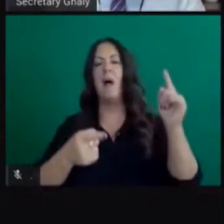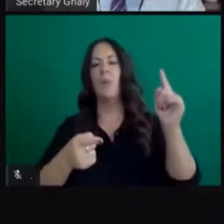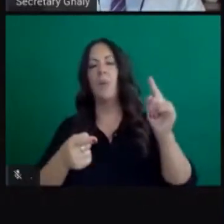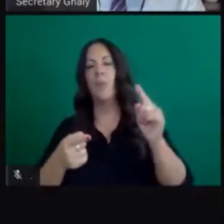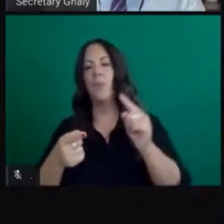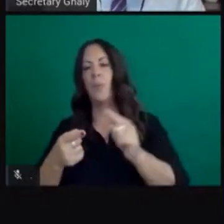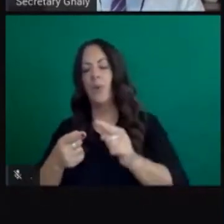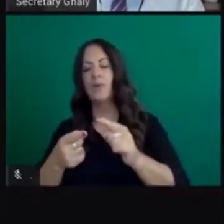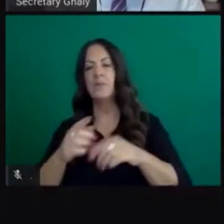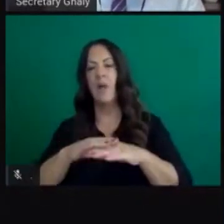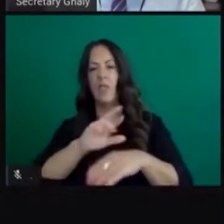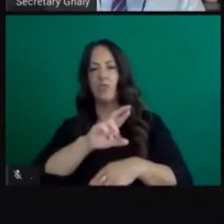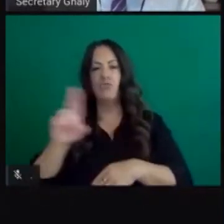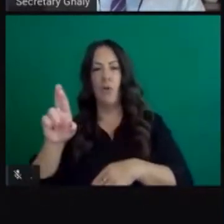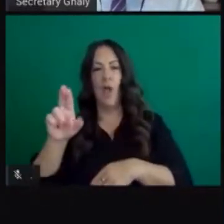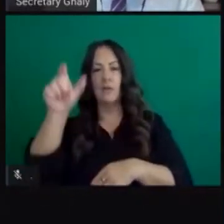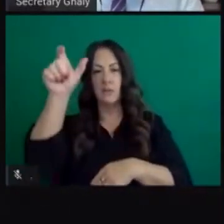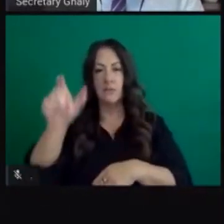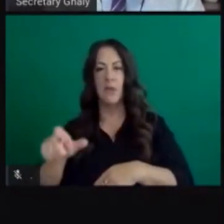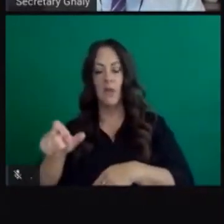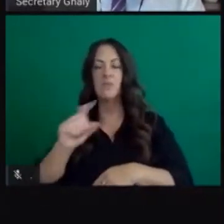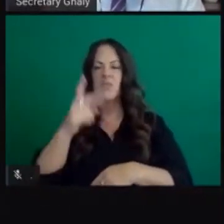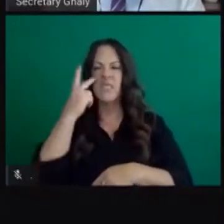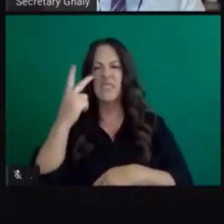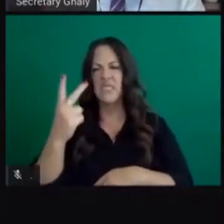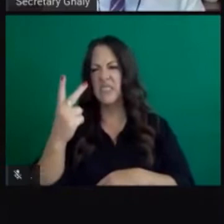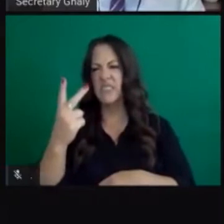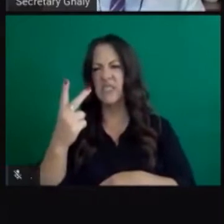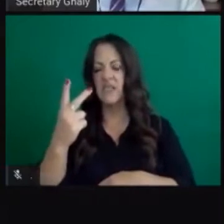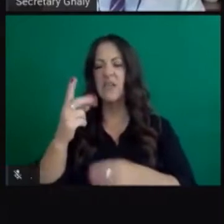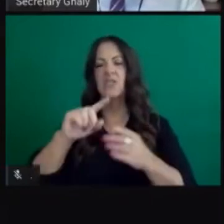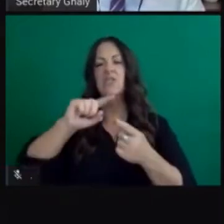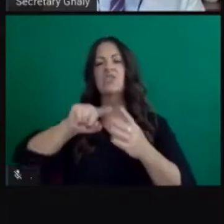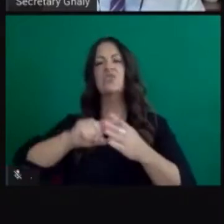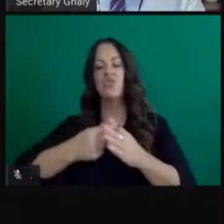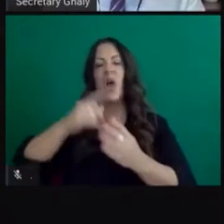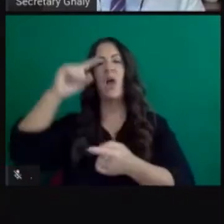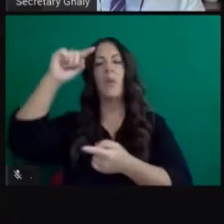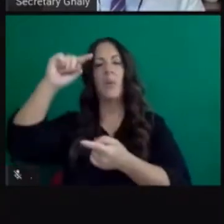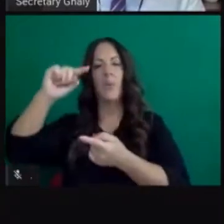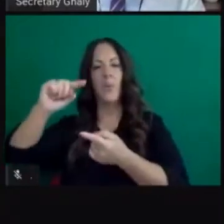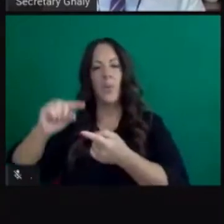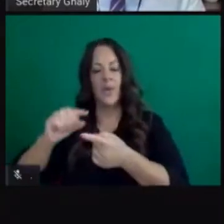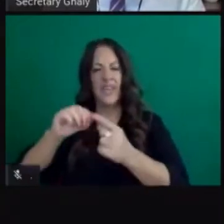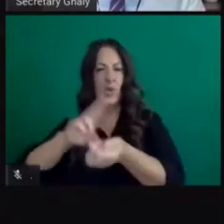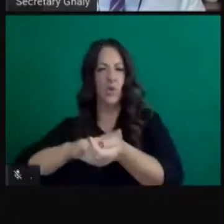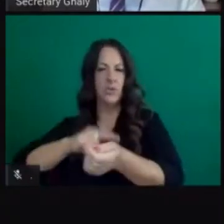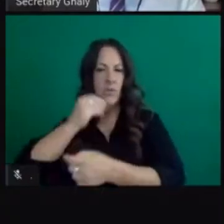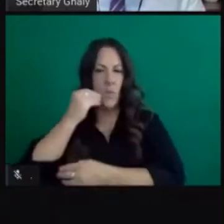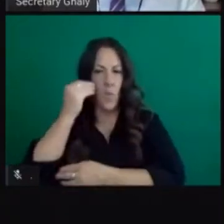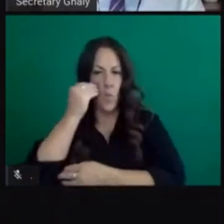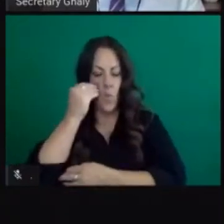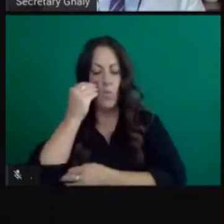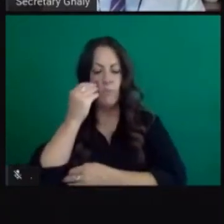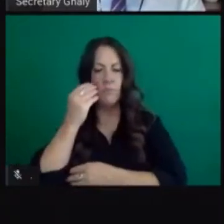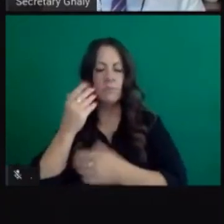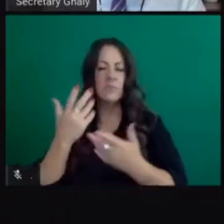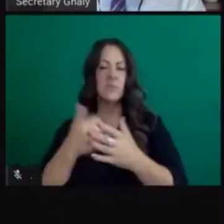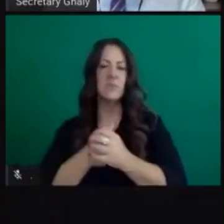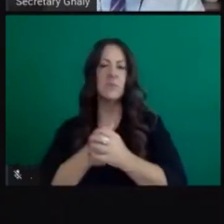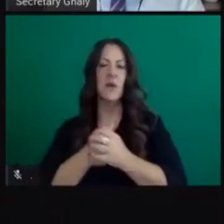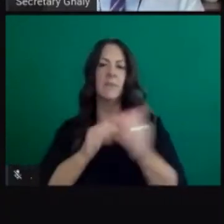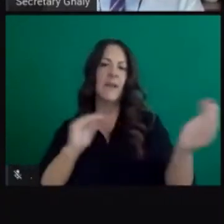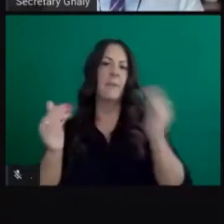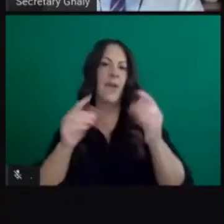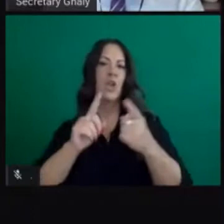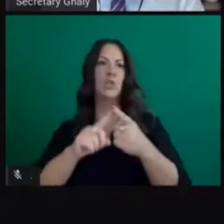the right side, showing that in fact the cases in skilled nursing facilities are lower even in proportion